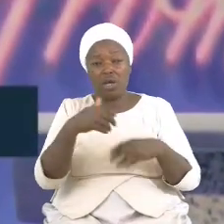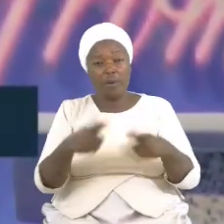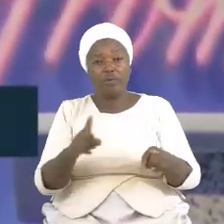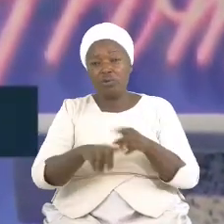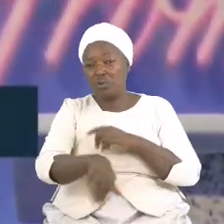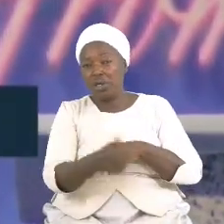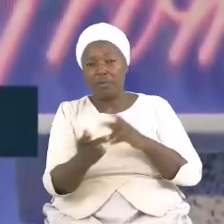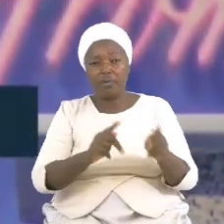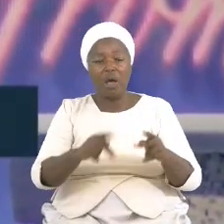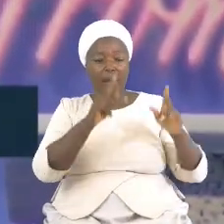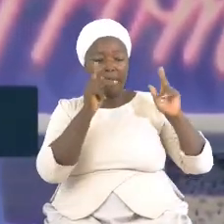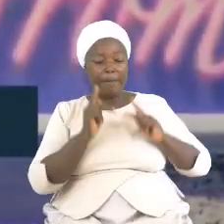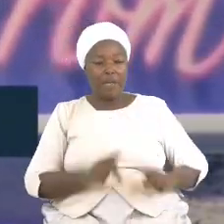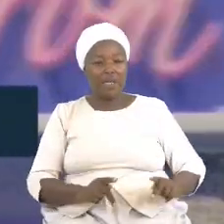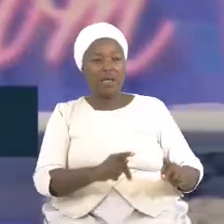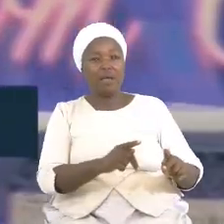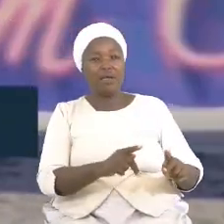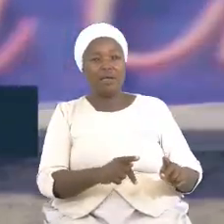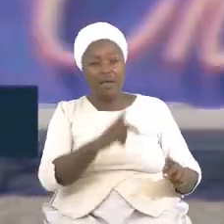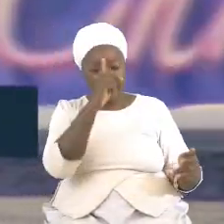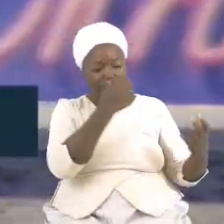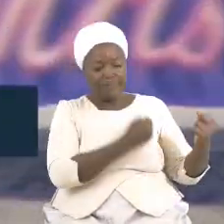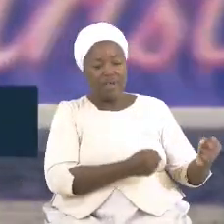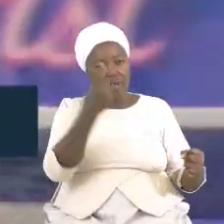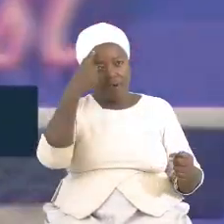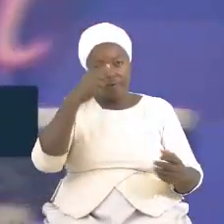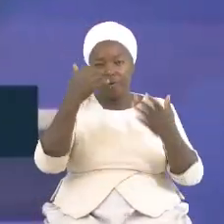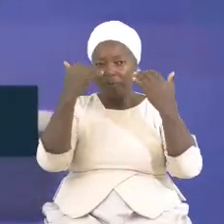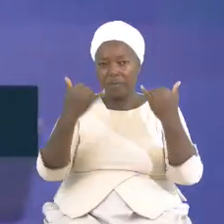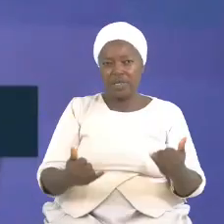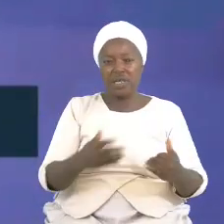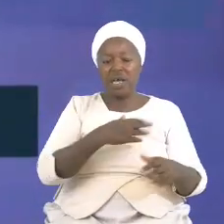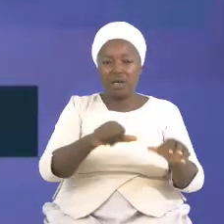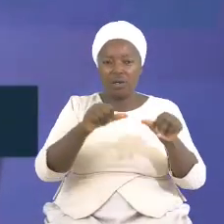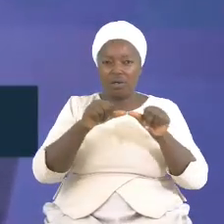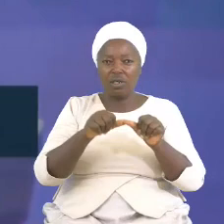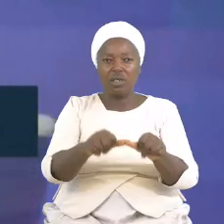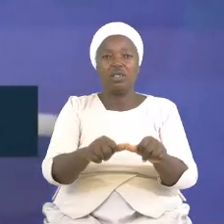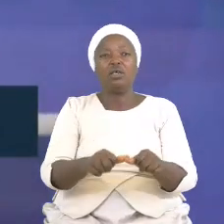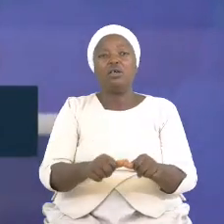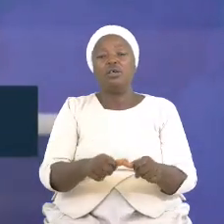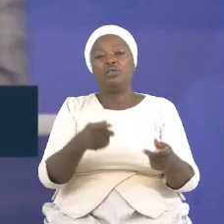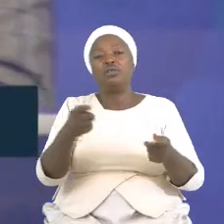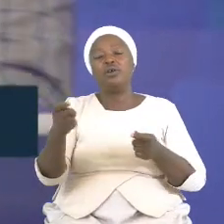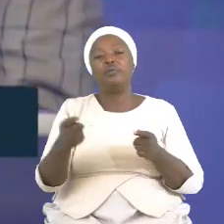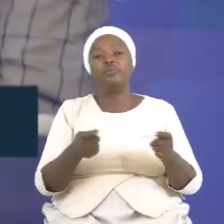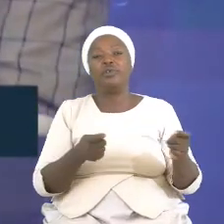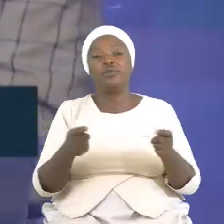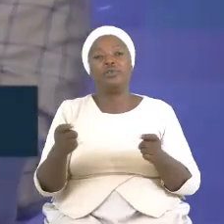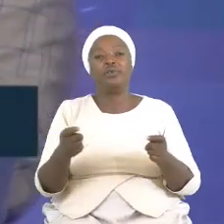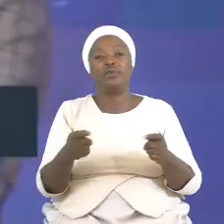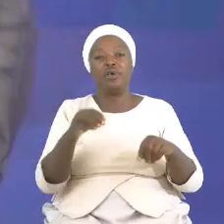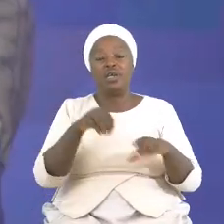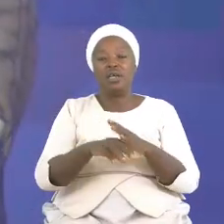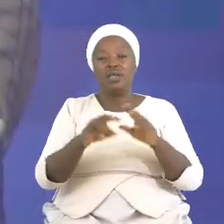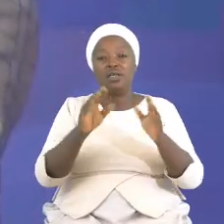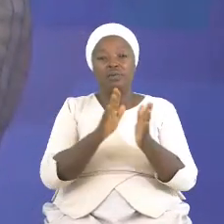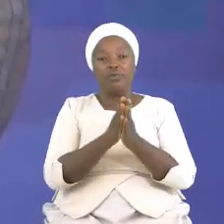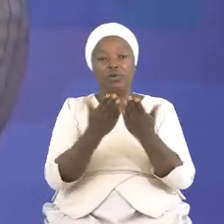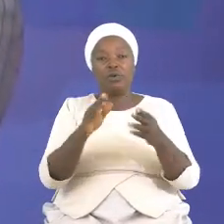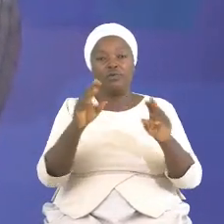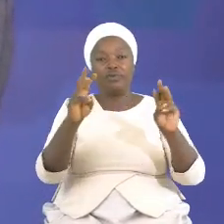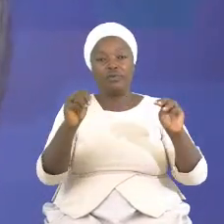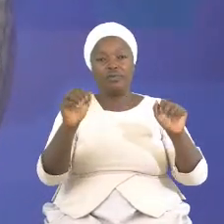personal faith for present and perpetual dominion. We're coming to Matthew chapter